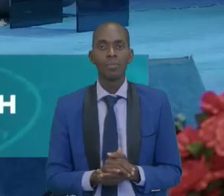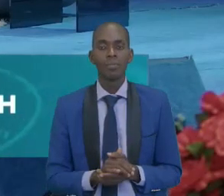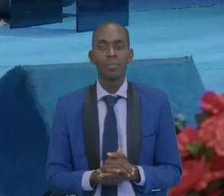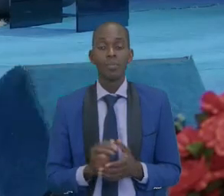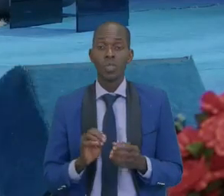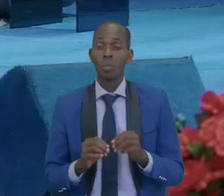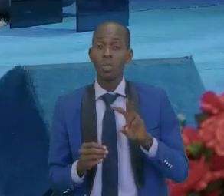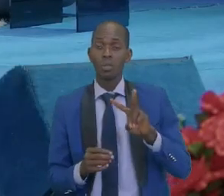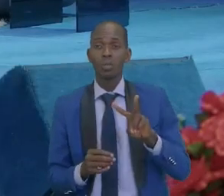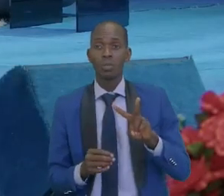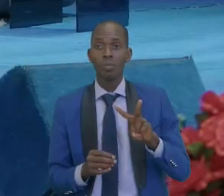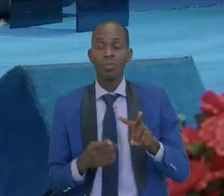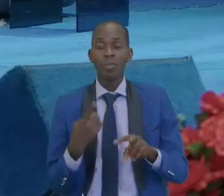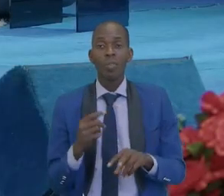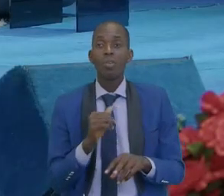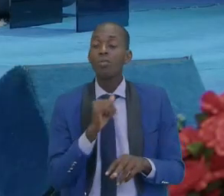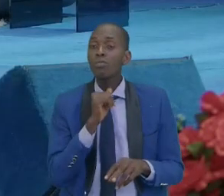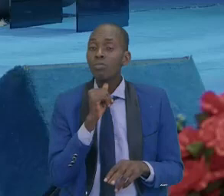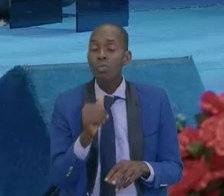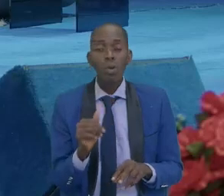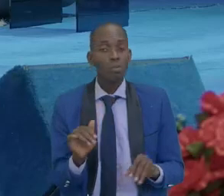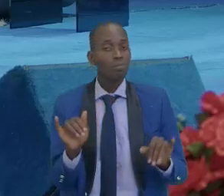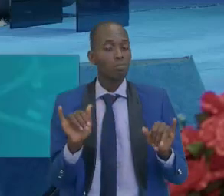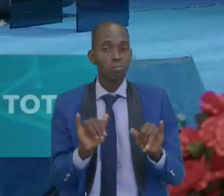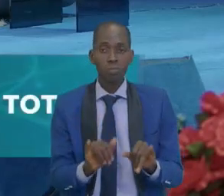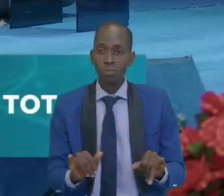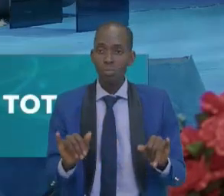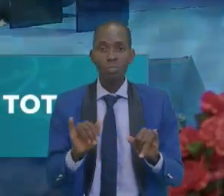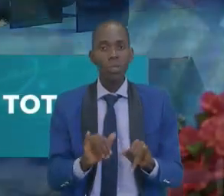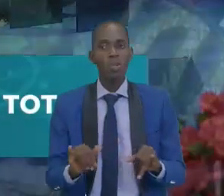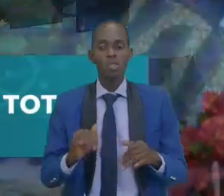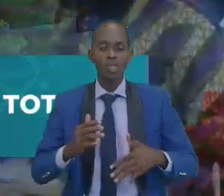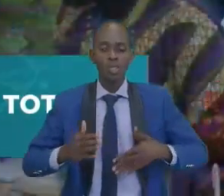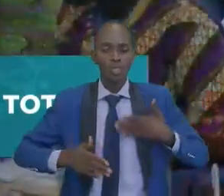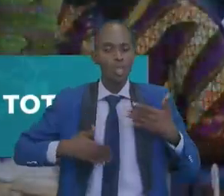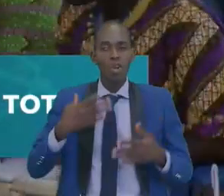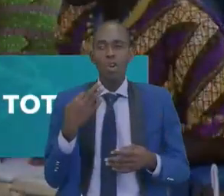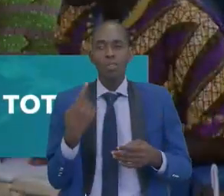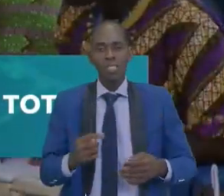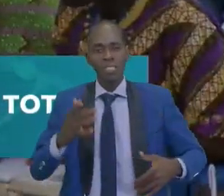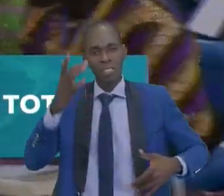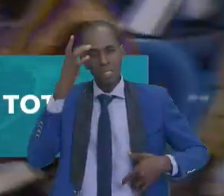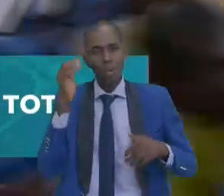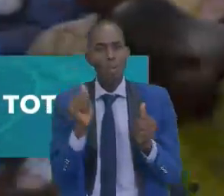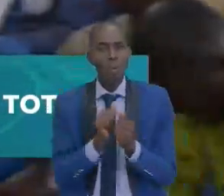Number two, the peculiar joy of the sick with total